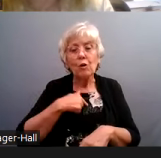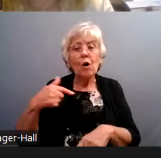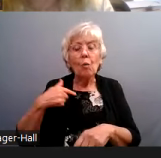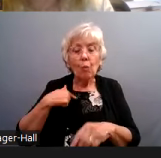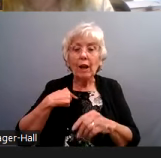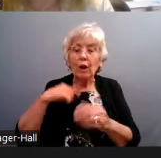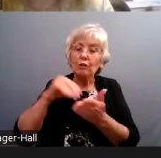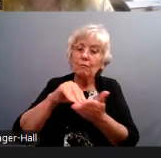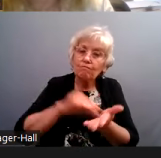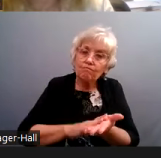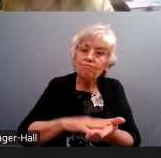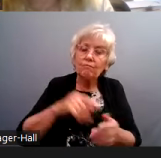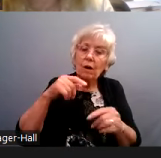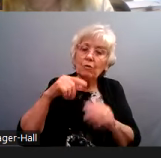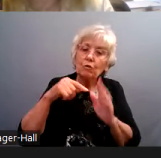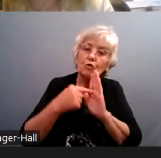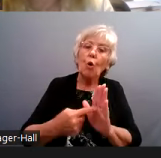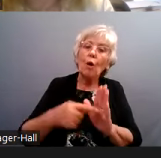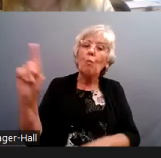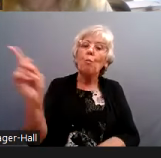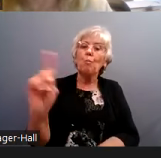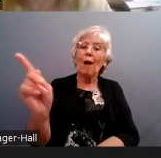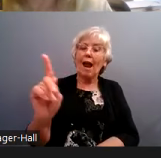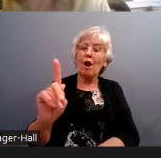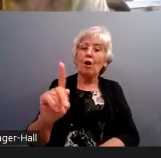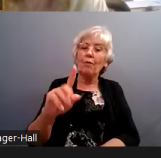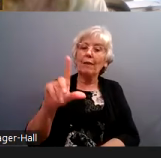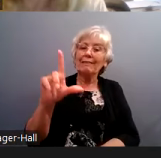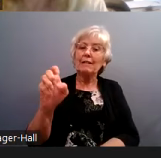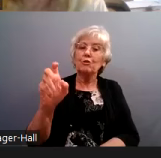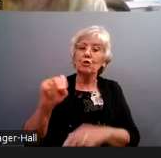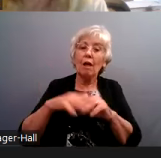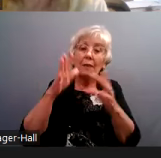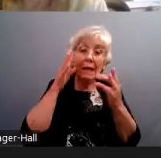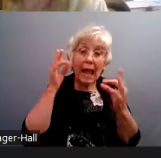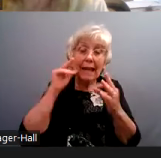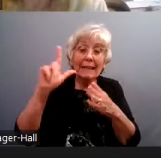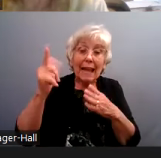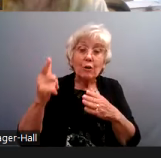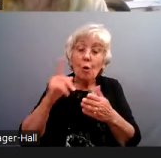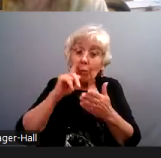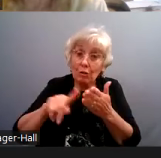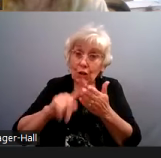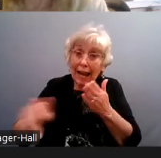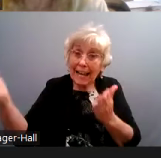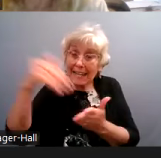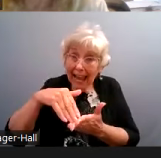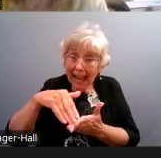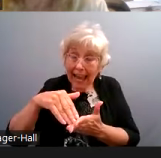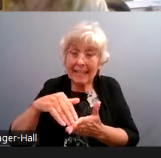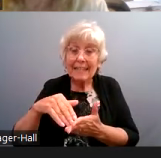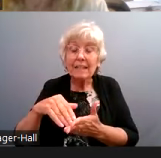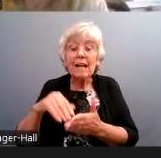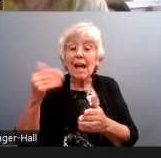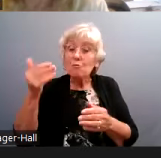lesions and then where they are located on the cat. So that way, when we're rechecking them later, when we're re-examining